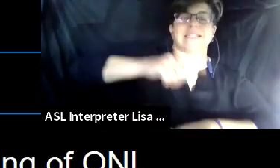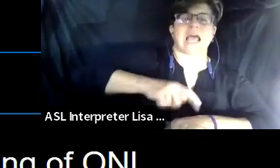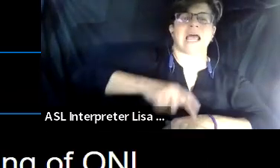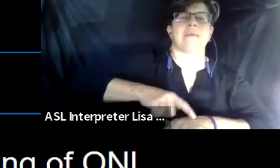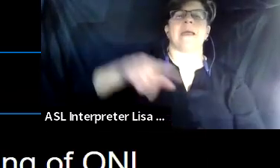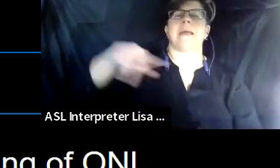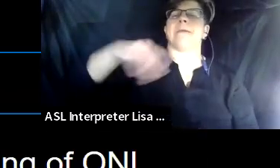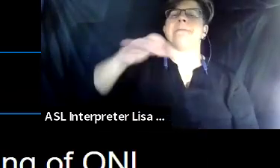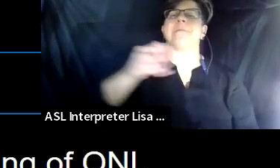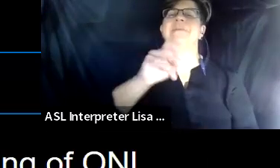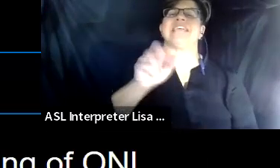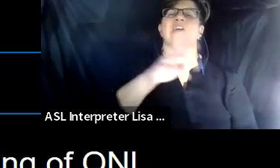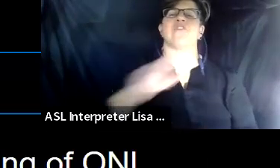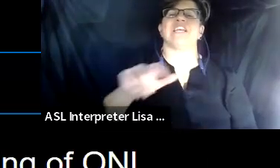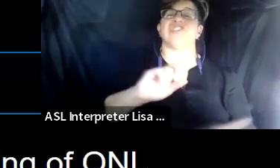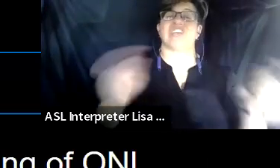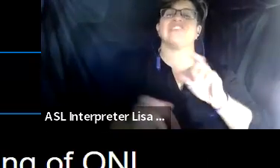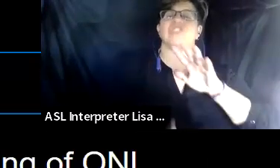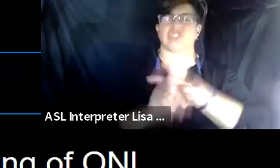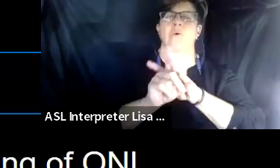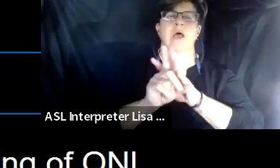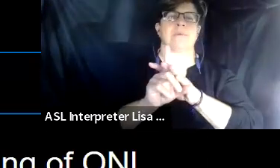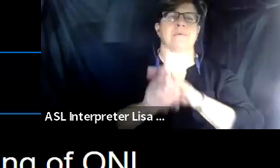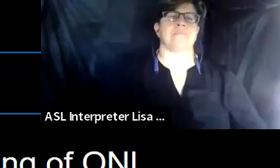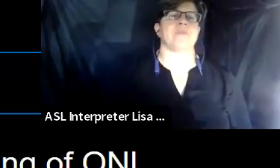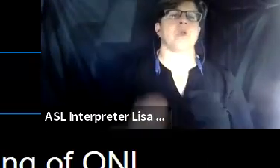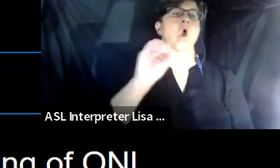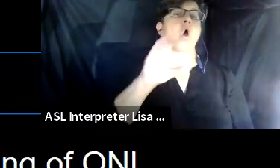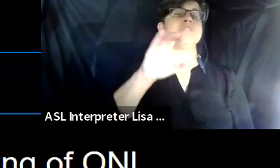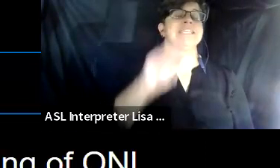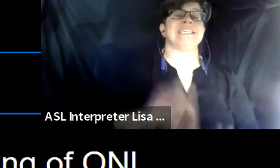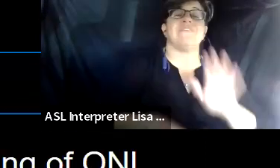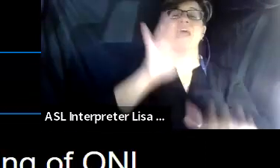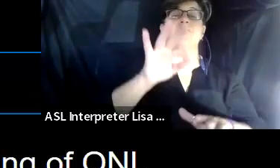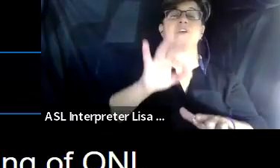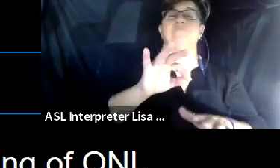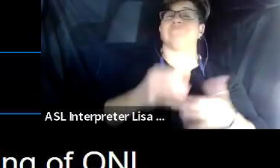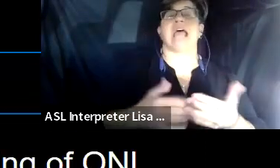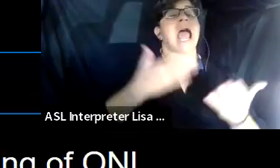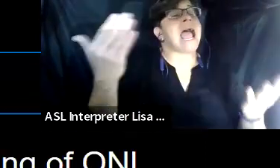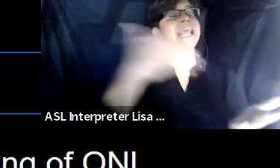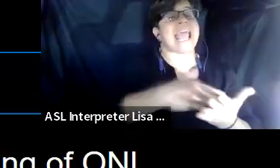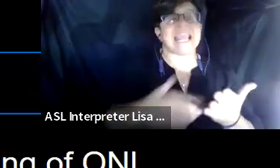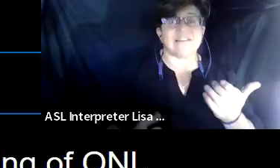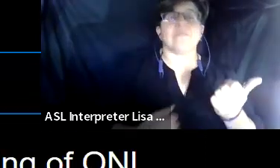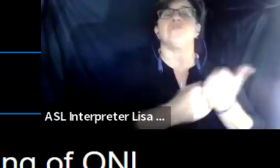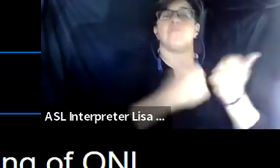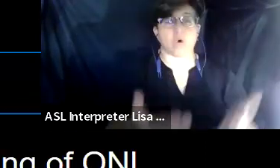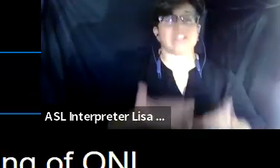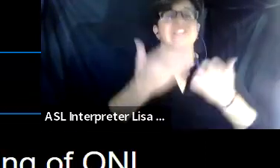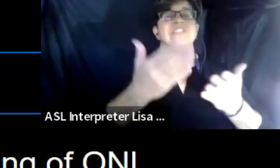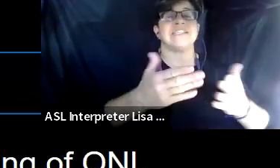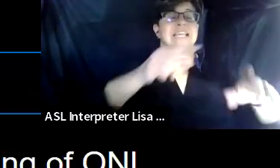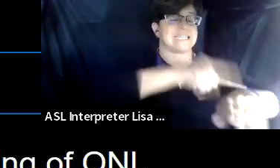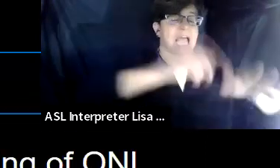do appear. The OCT findings in the patients support, again, a possible window for treatment, because while there is increased